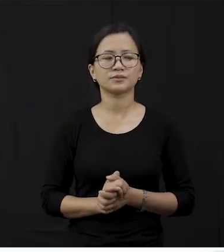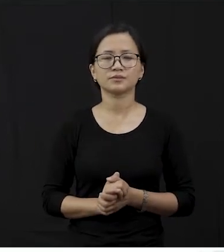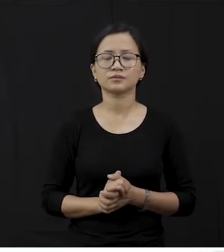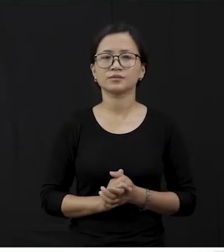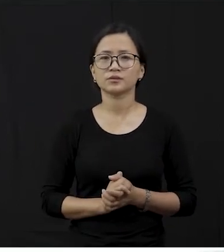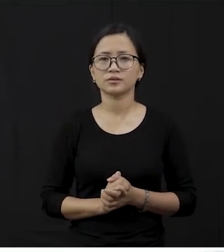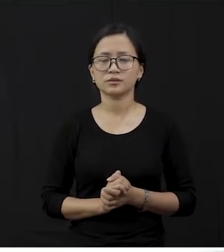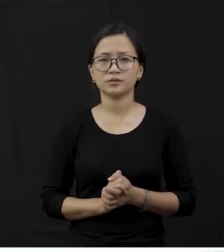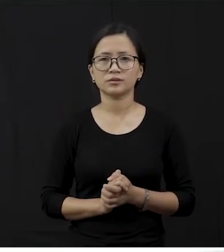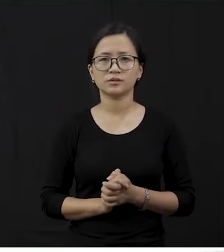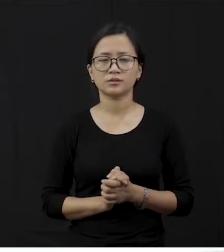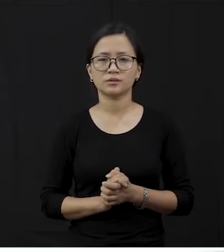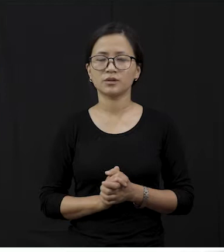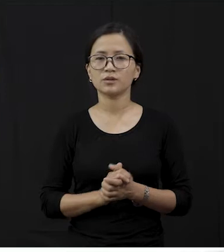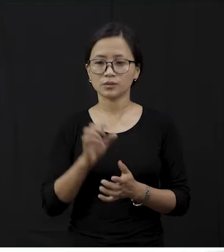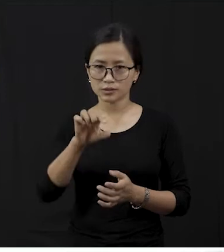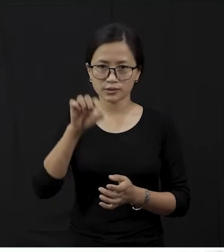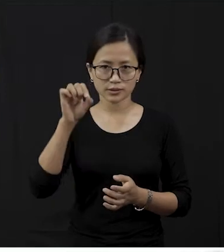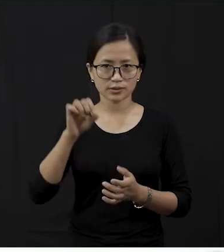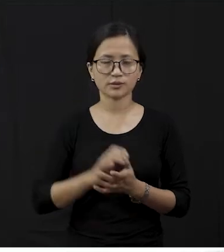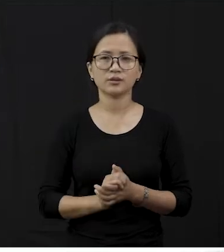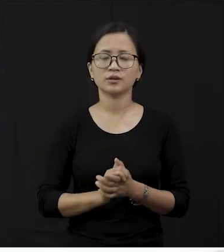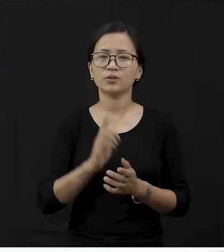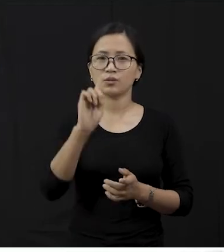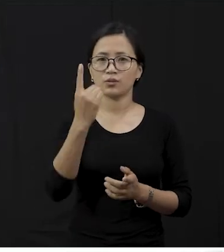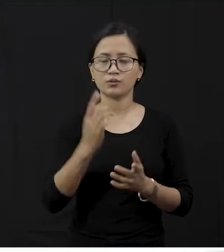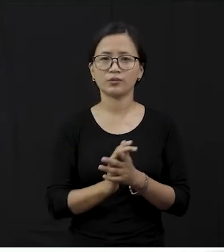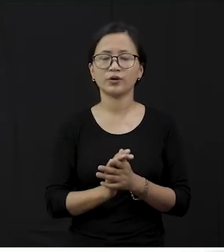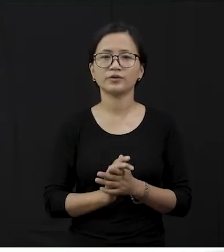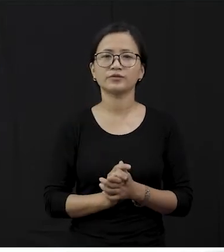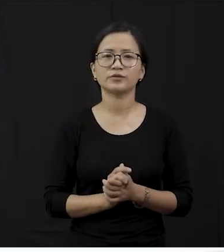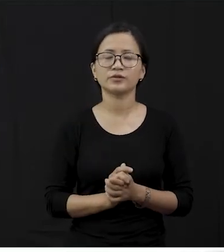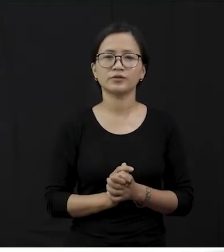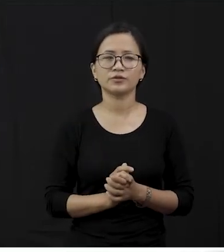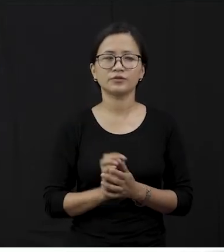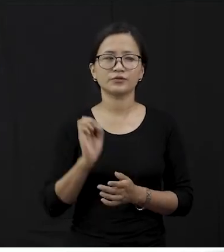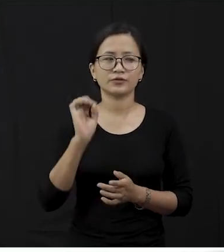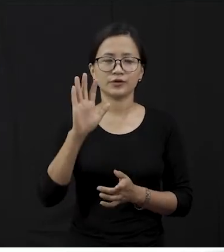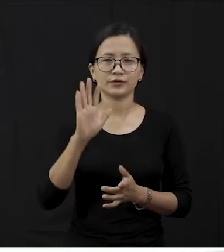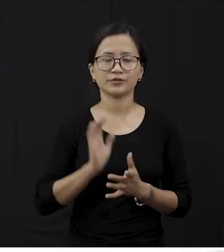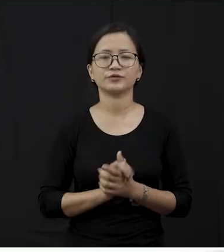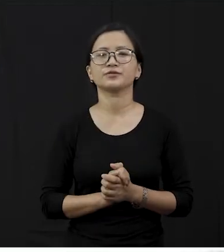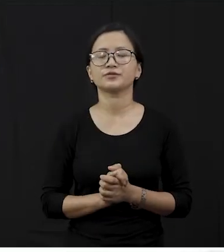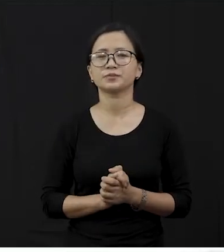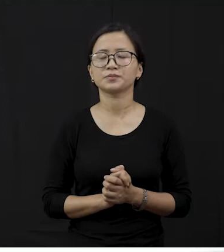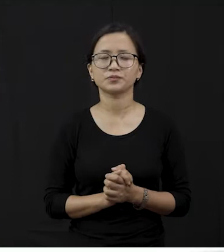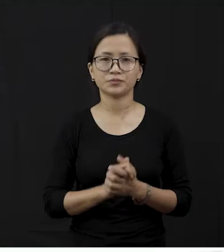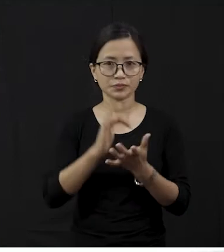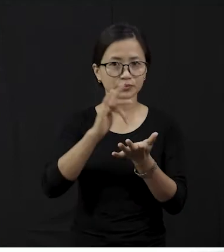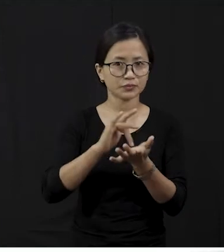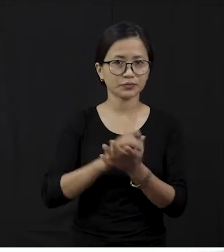Yes, we take 1 from here. Okay? Then